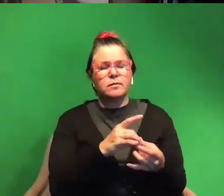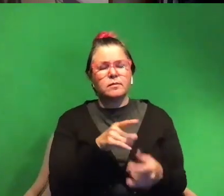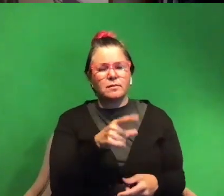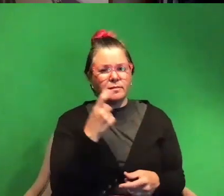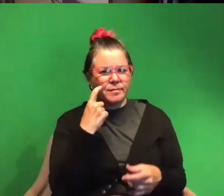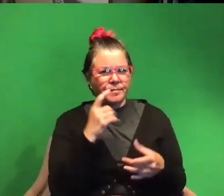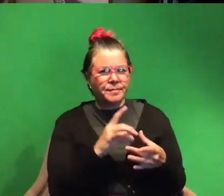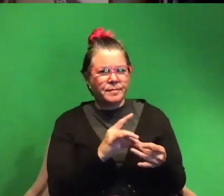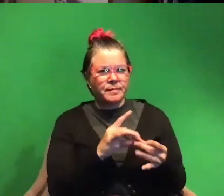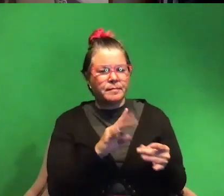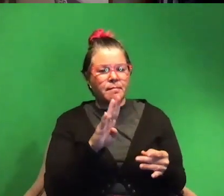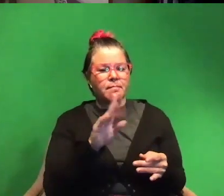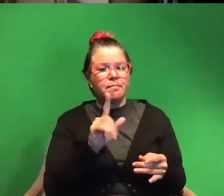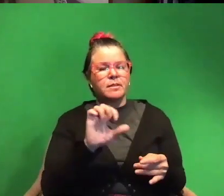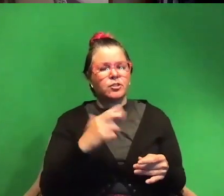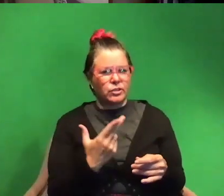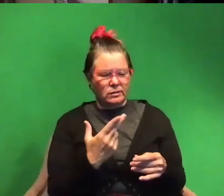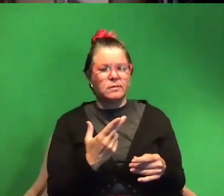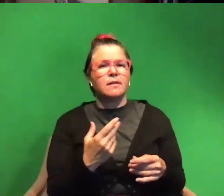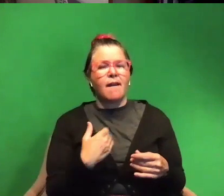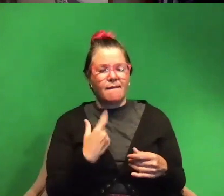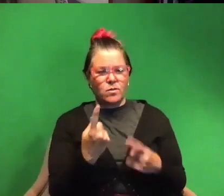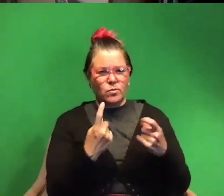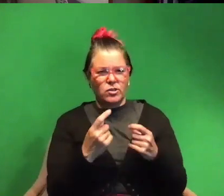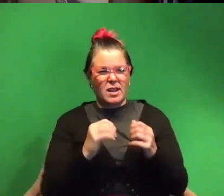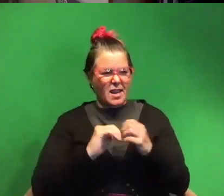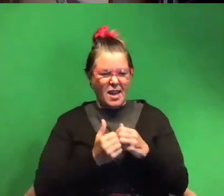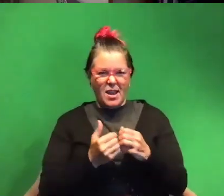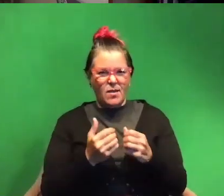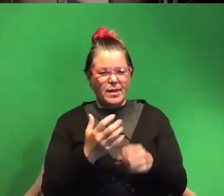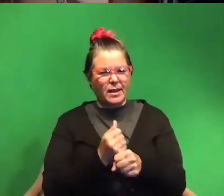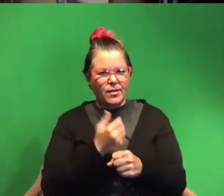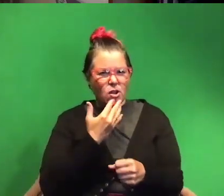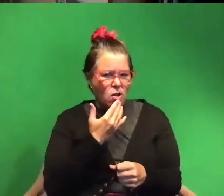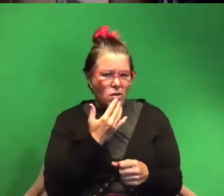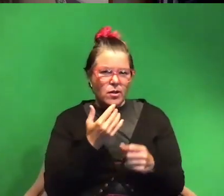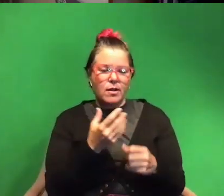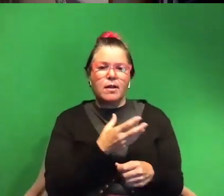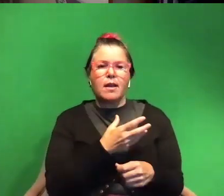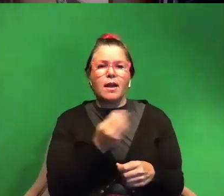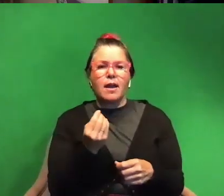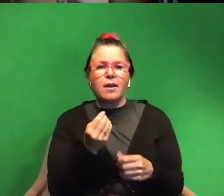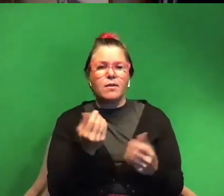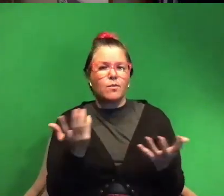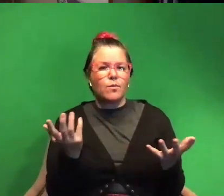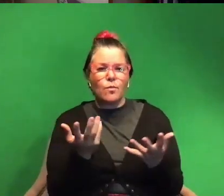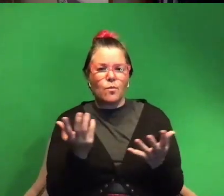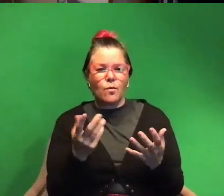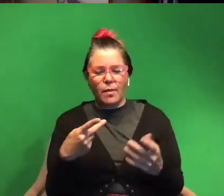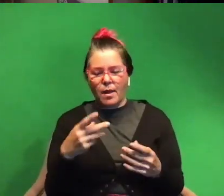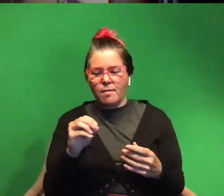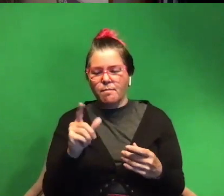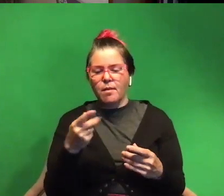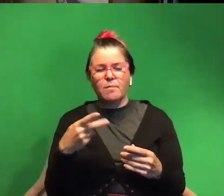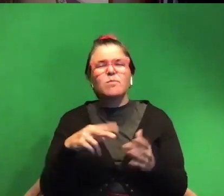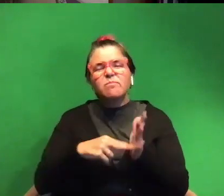mentioned bleaching, and we have some questions about how do corals get their color, and kind of like, what is this polyp that you were talking about?